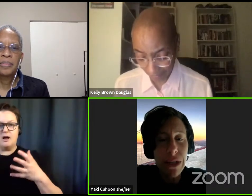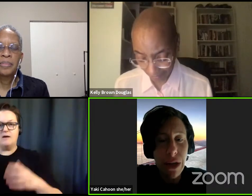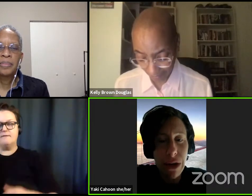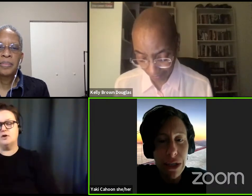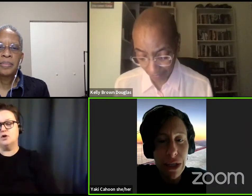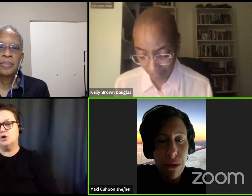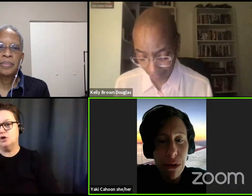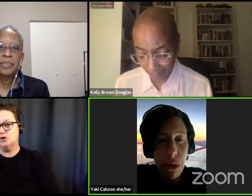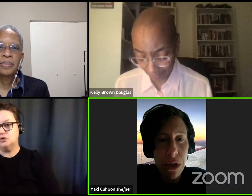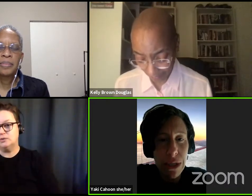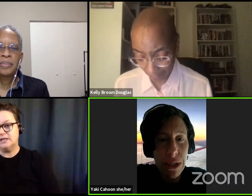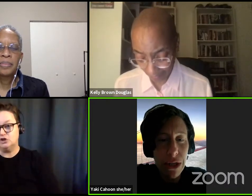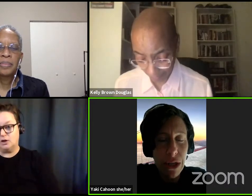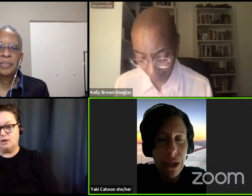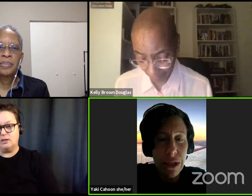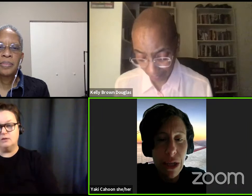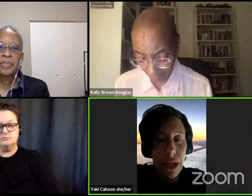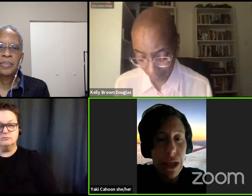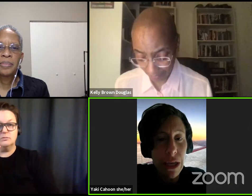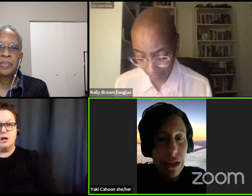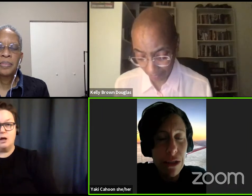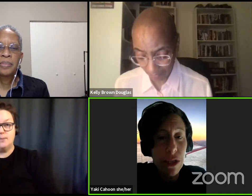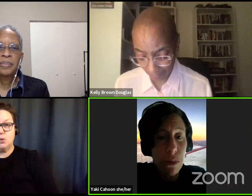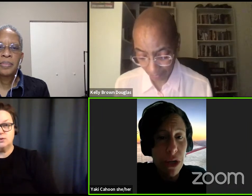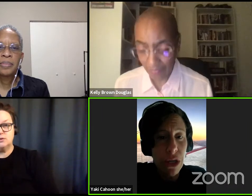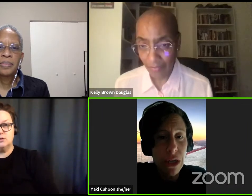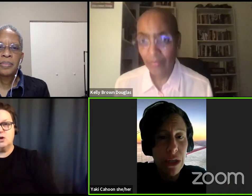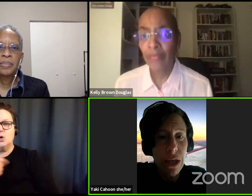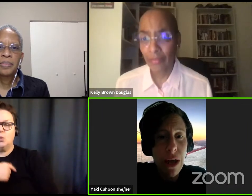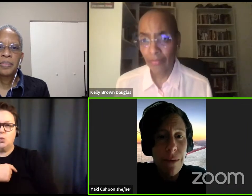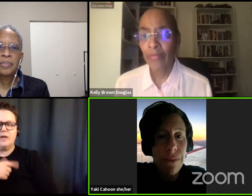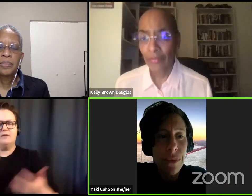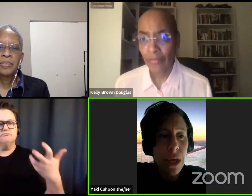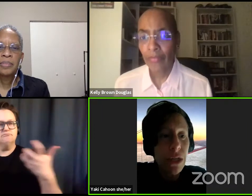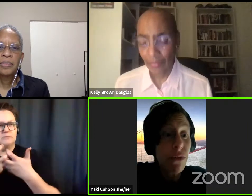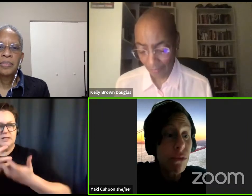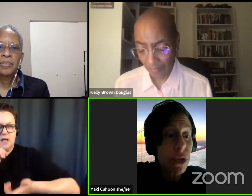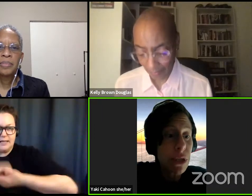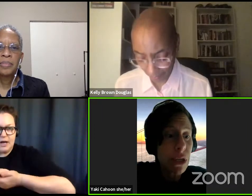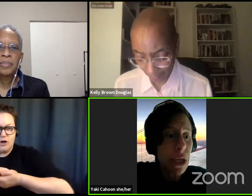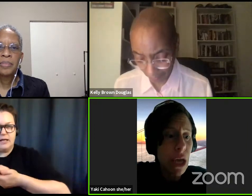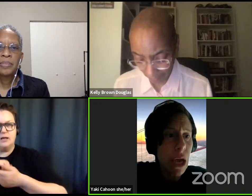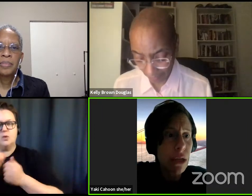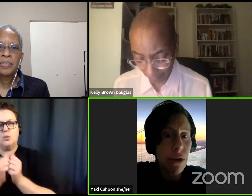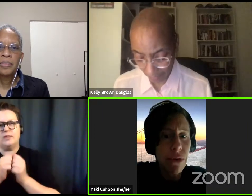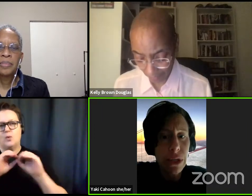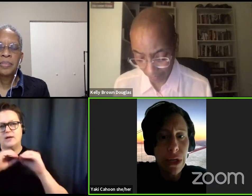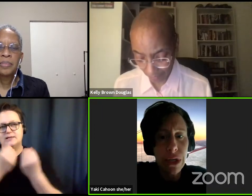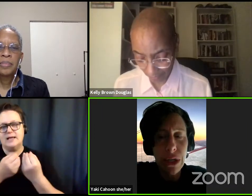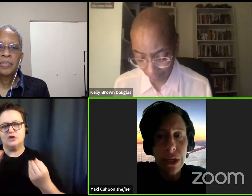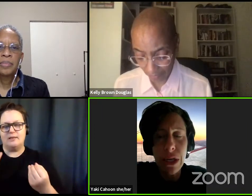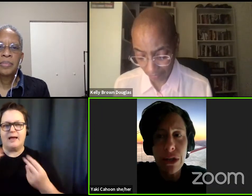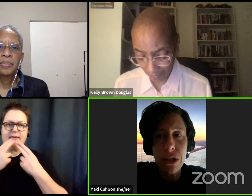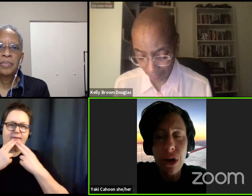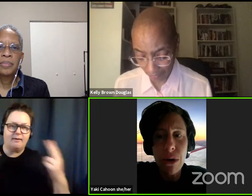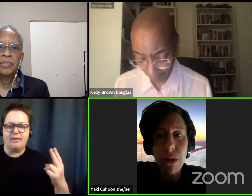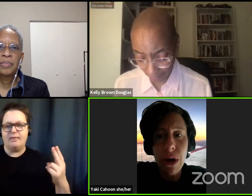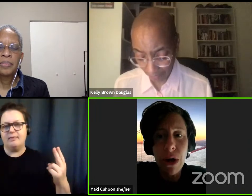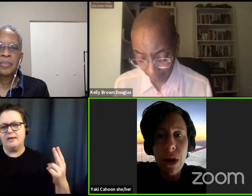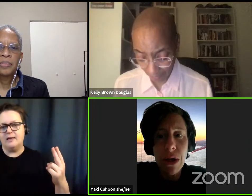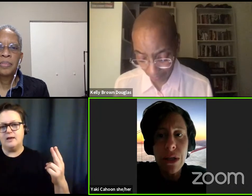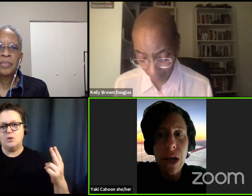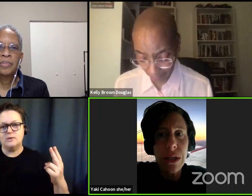of solidarity with organizations like the Innocence Project, and have recently had conversations that